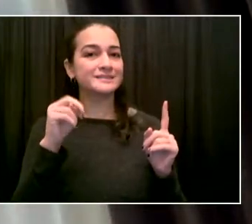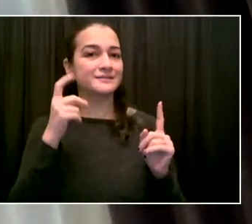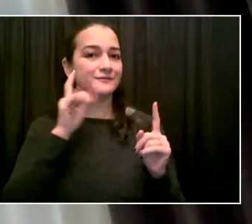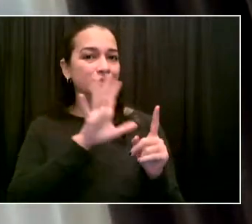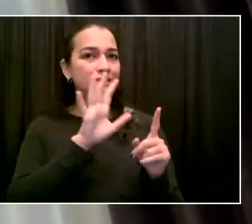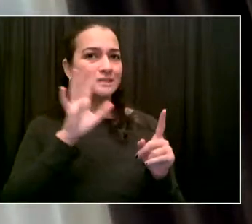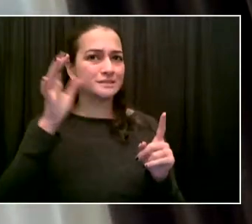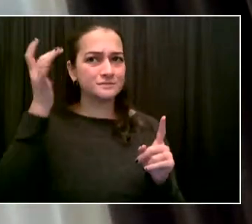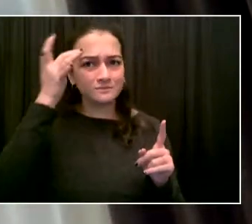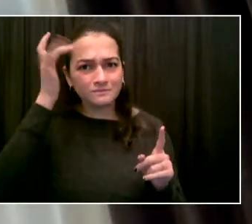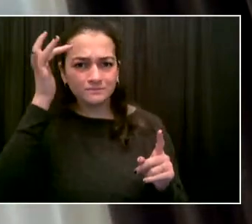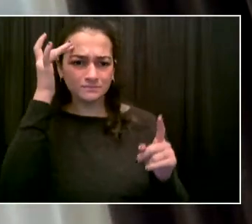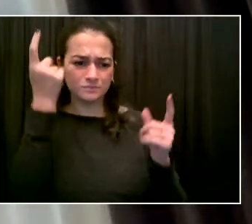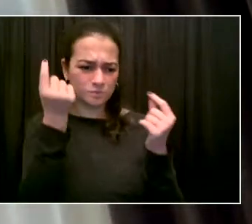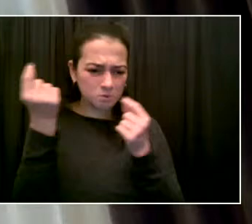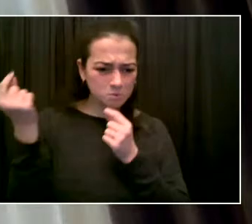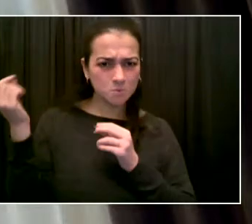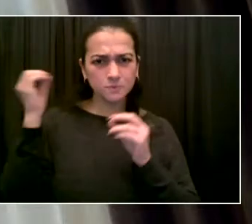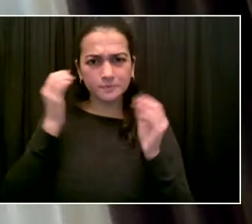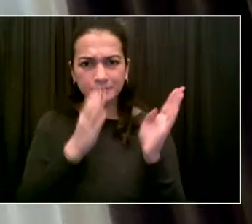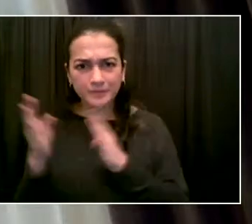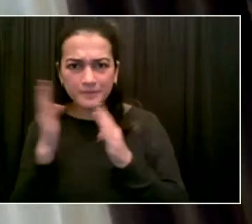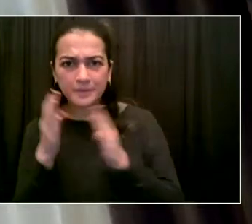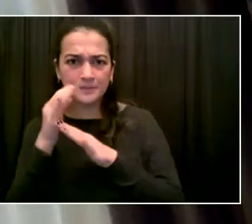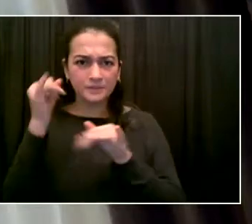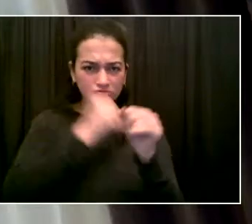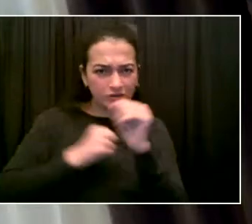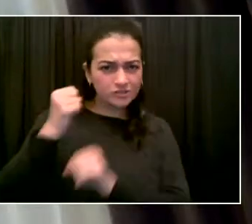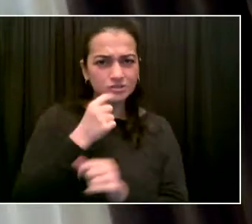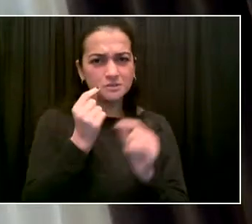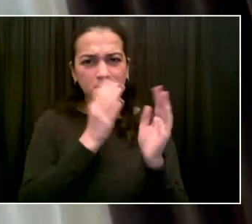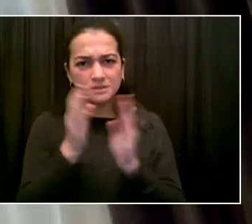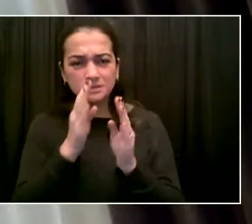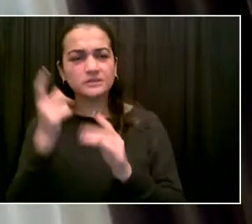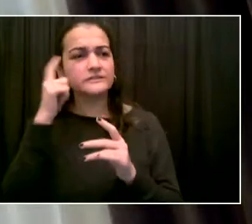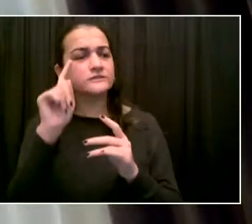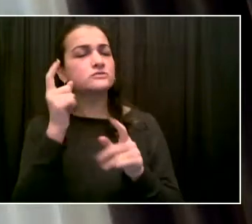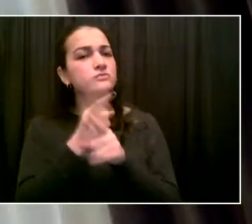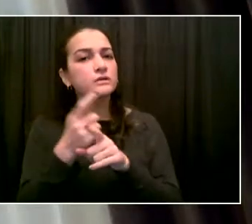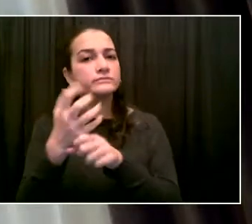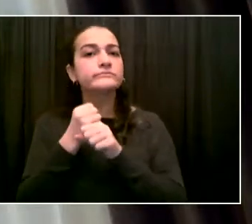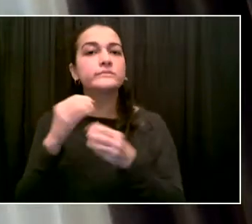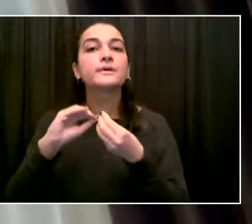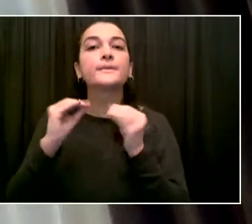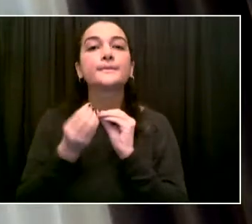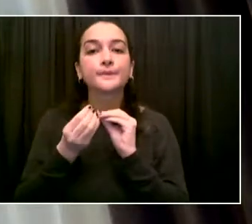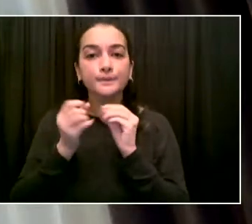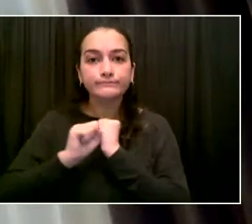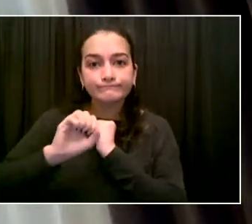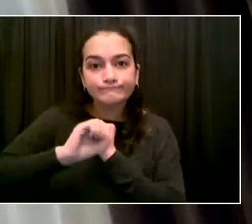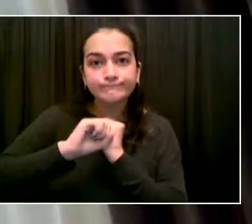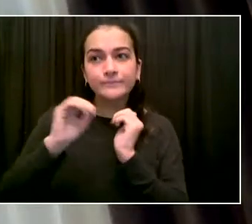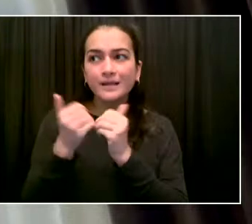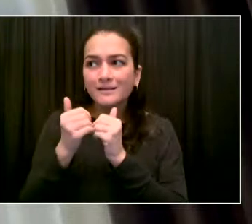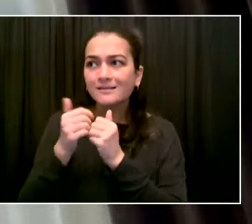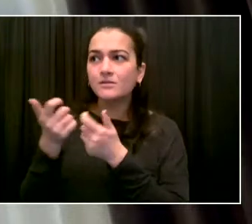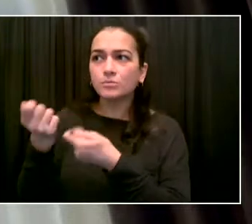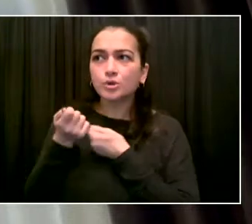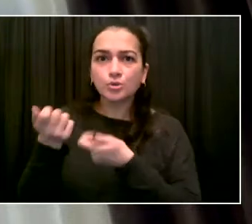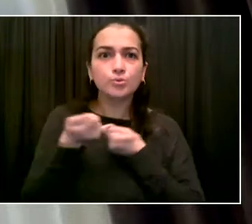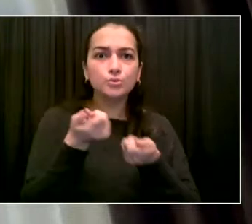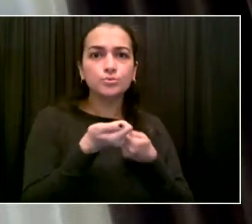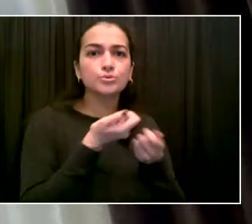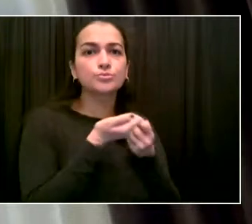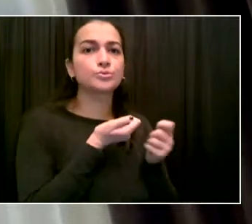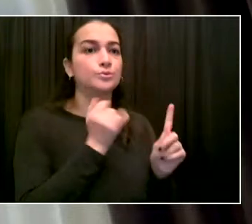also into Q1 next year, because there's such great value on offer in the city. And, let's make sure that